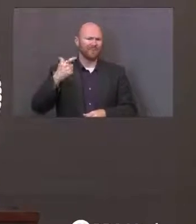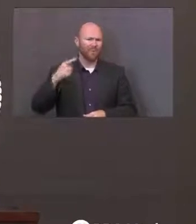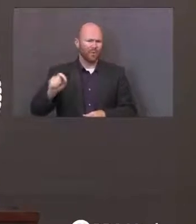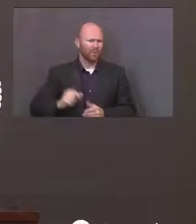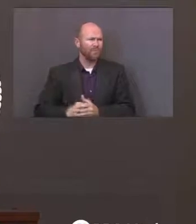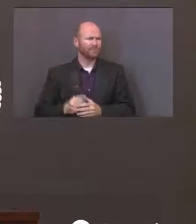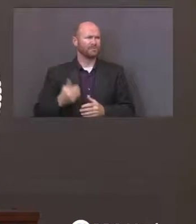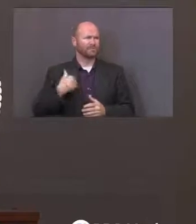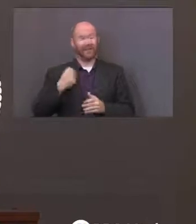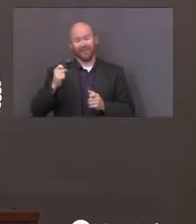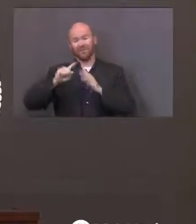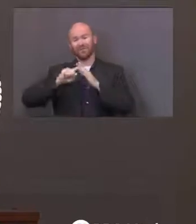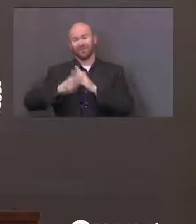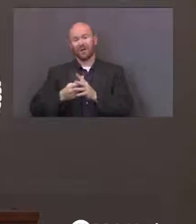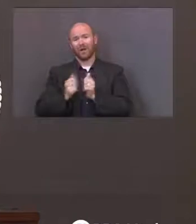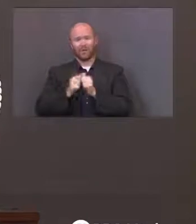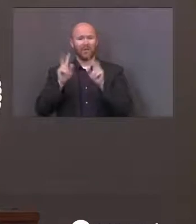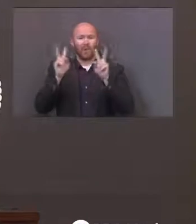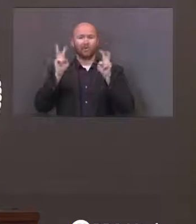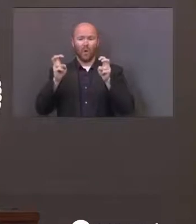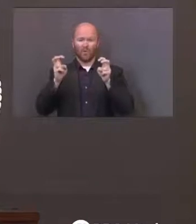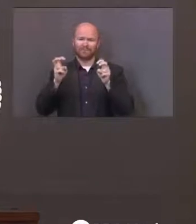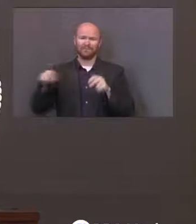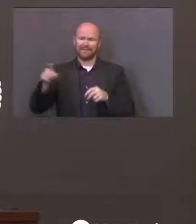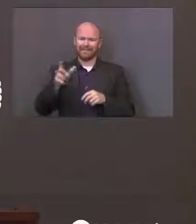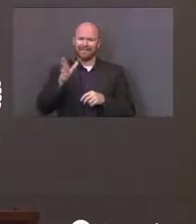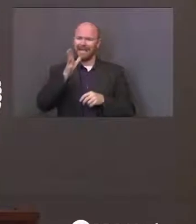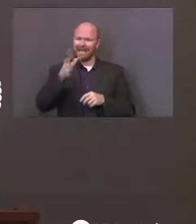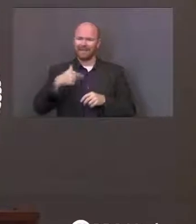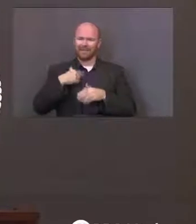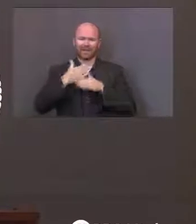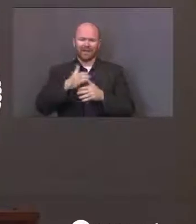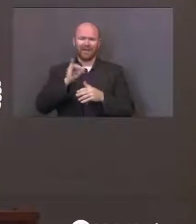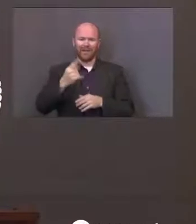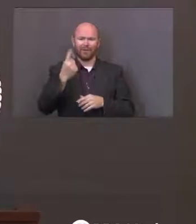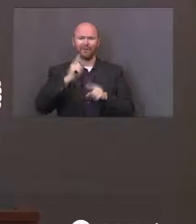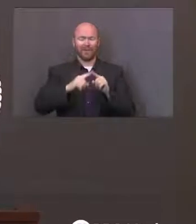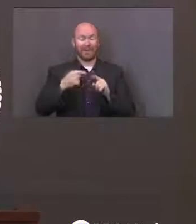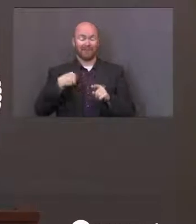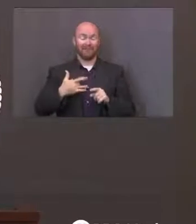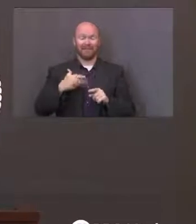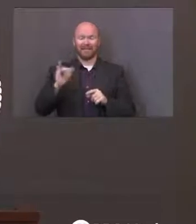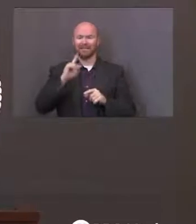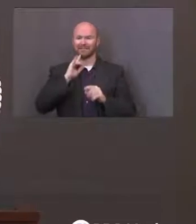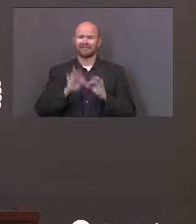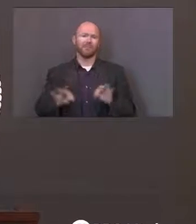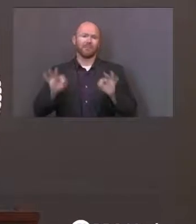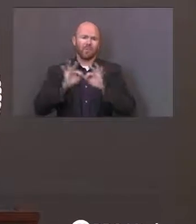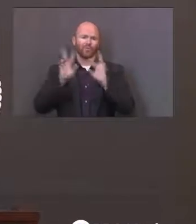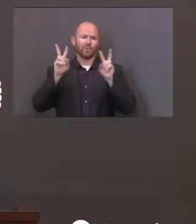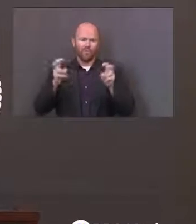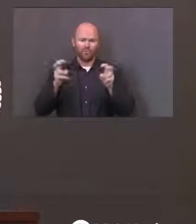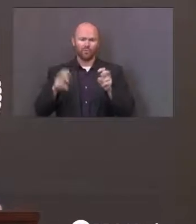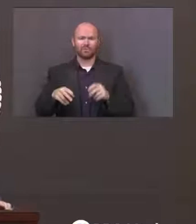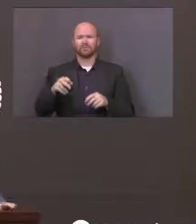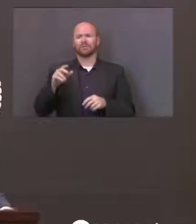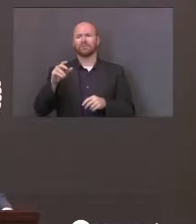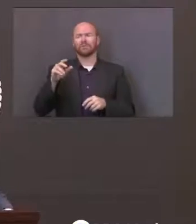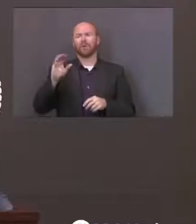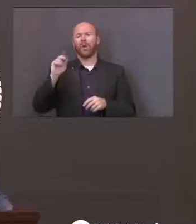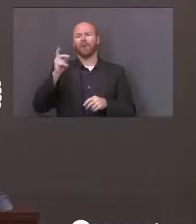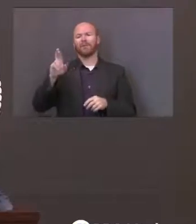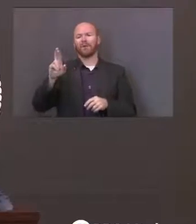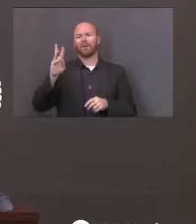I have to start with a quote. They're tired of me sharing, but it's one of my favorites. I think it's an important one. Something that Judge Oliver Wendell Holmes